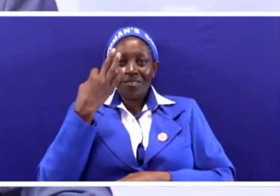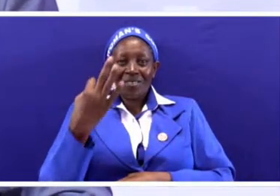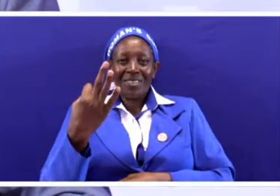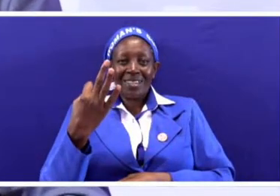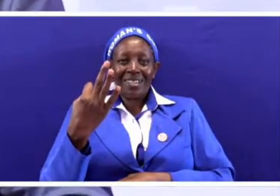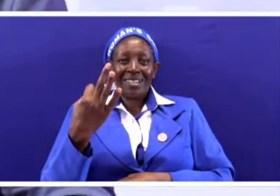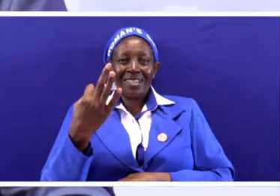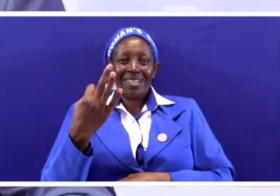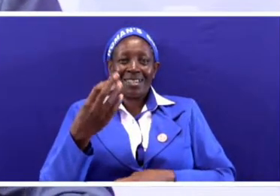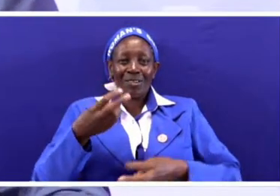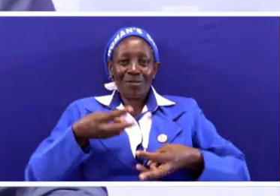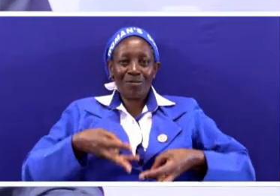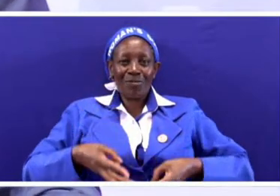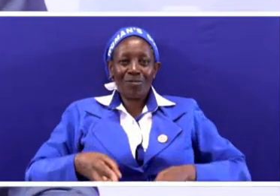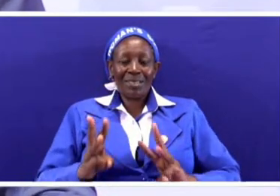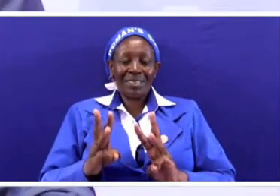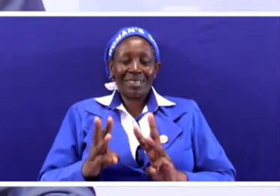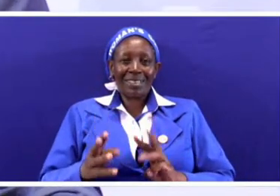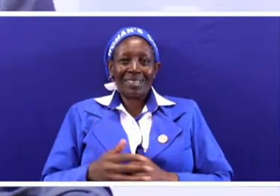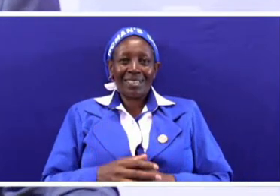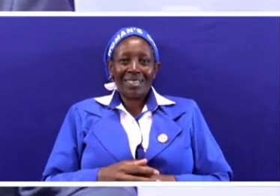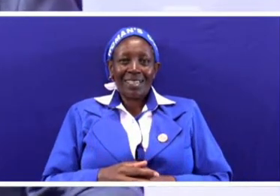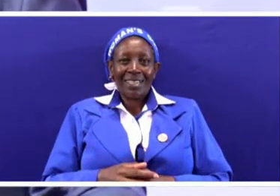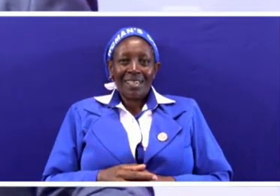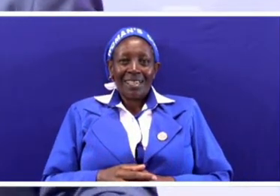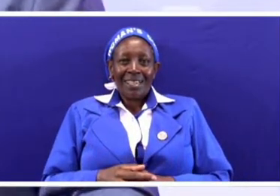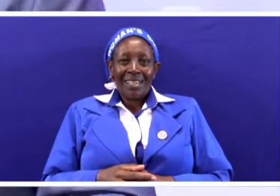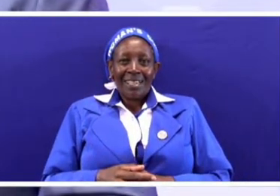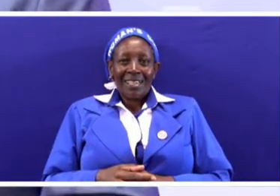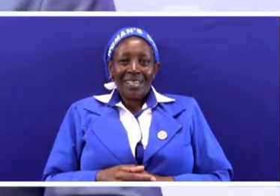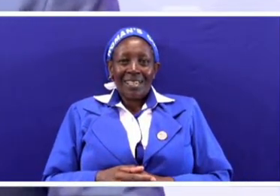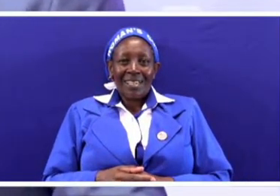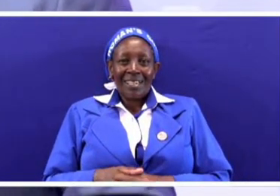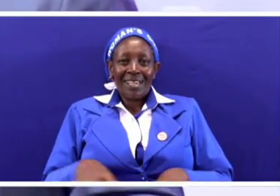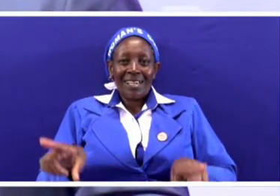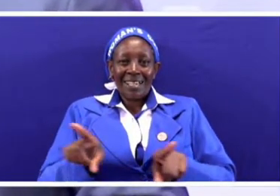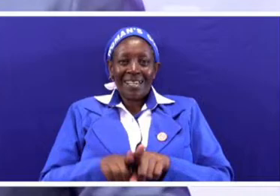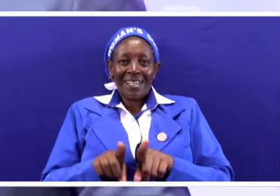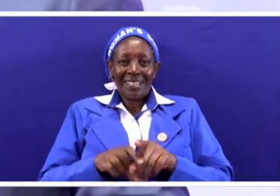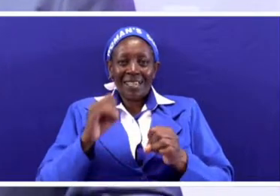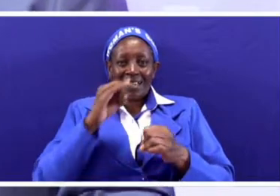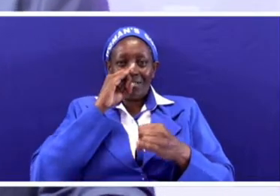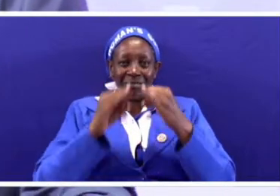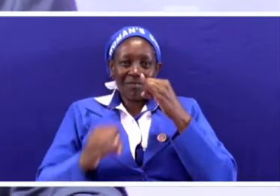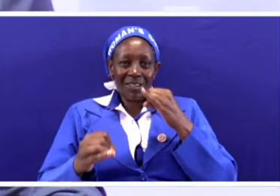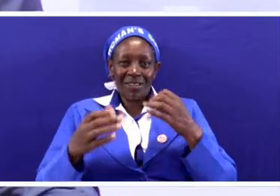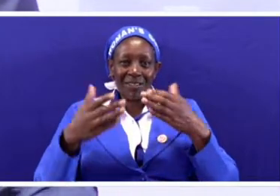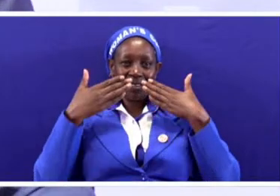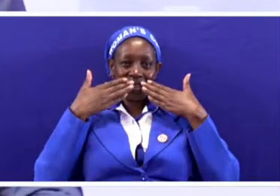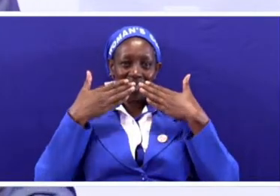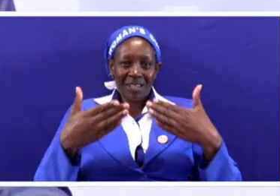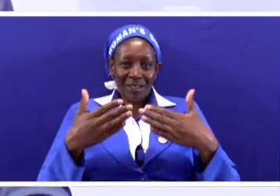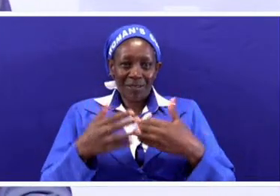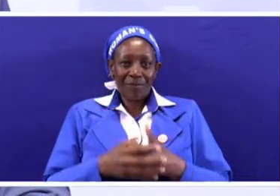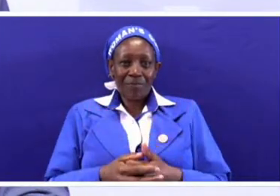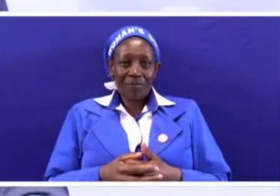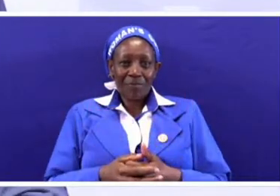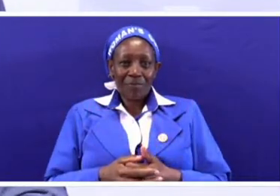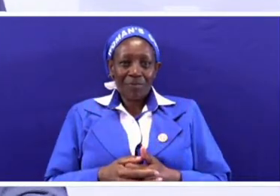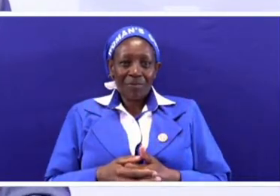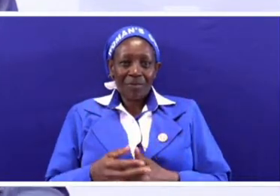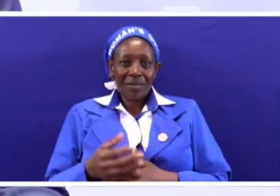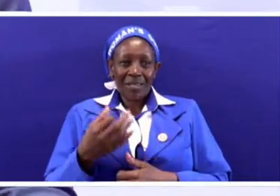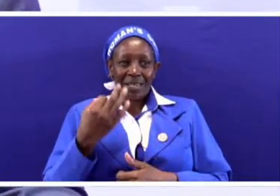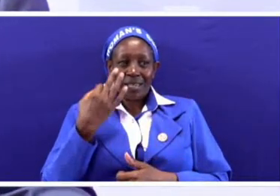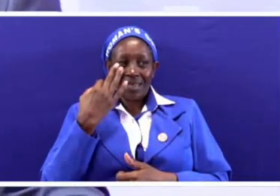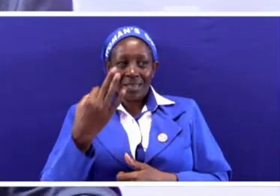And so, as I end this appreciation, I'll try and use that three-part